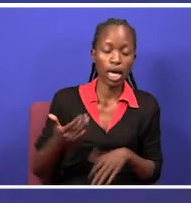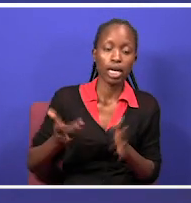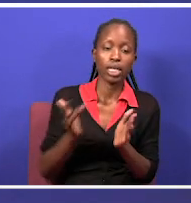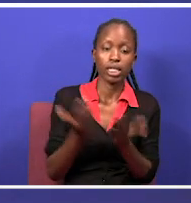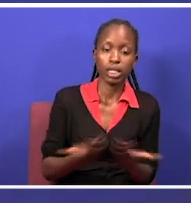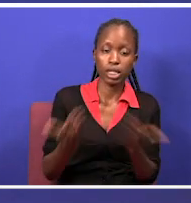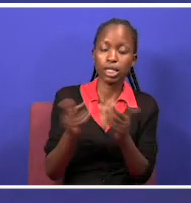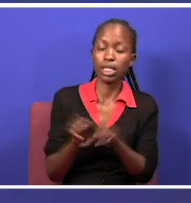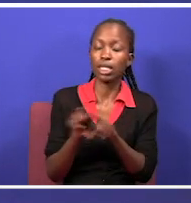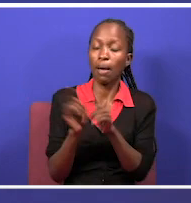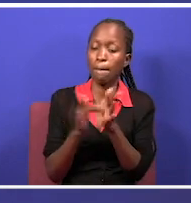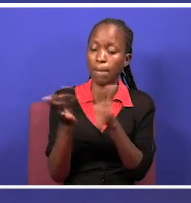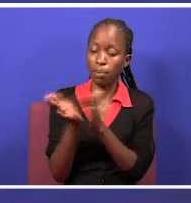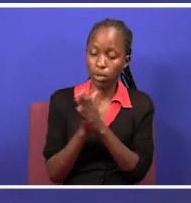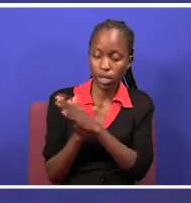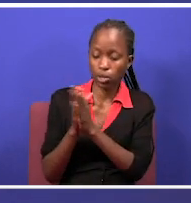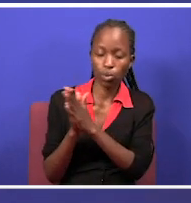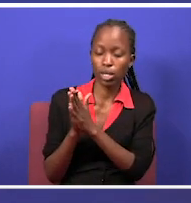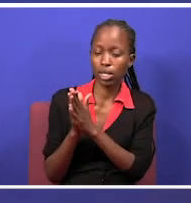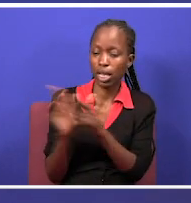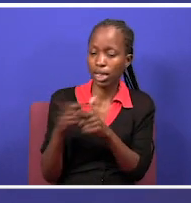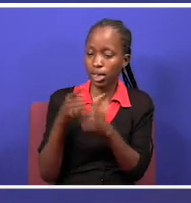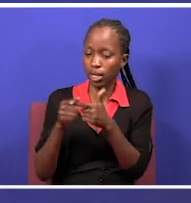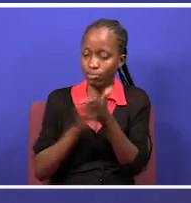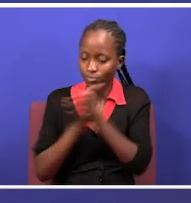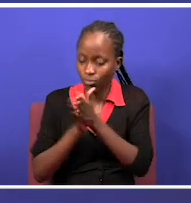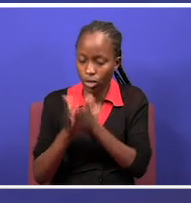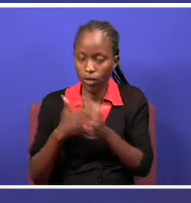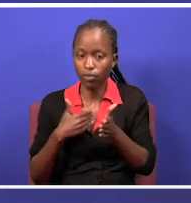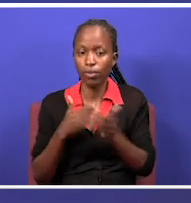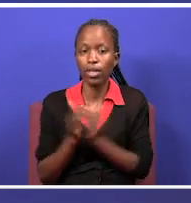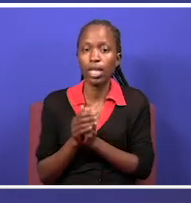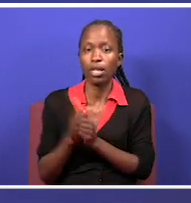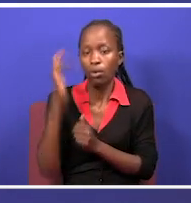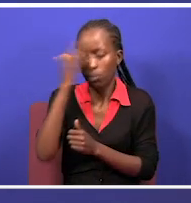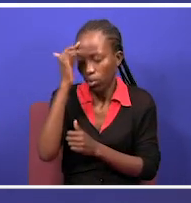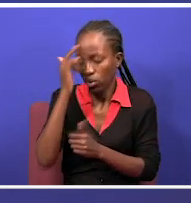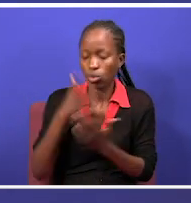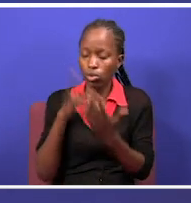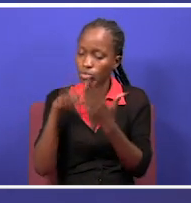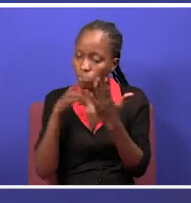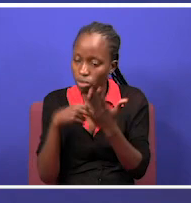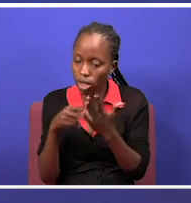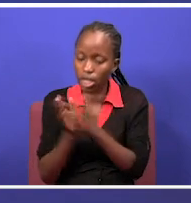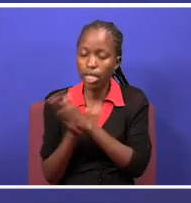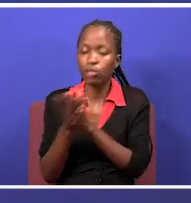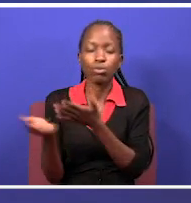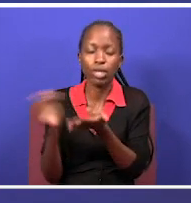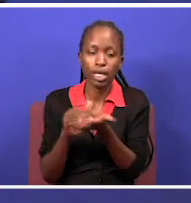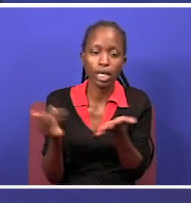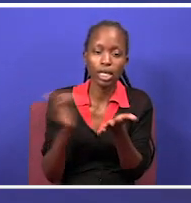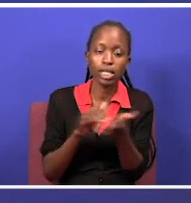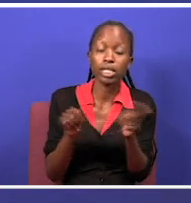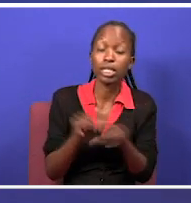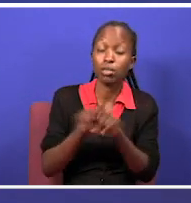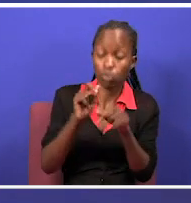stories work best because they keep their interest. Sometimes they want you to read the story over and over again. And you can